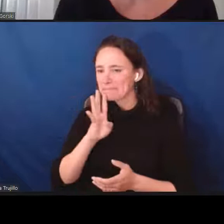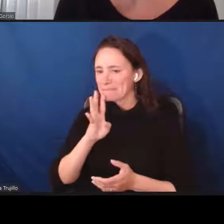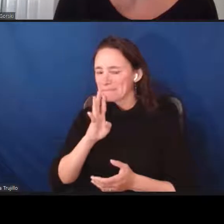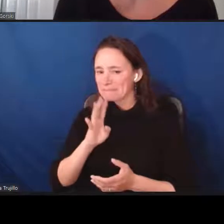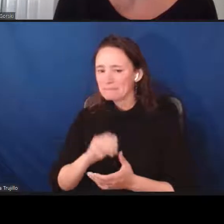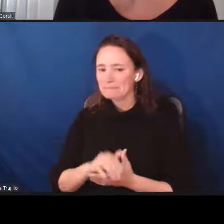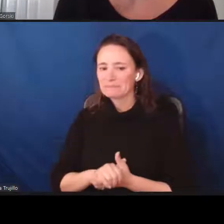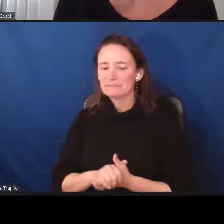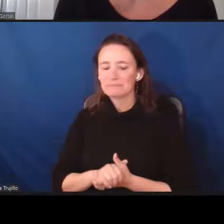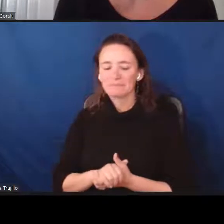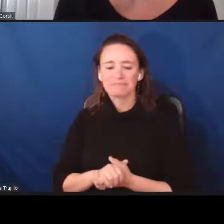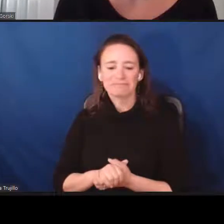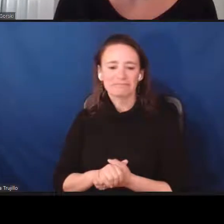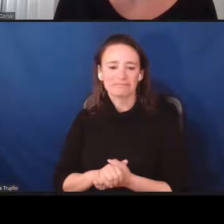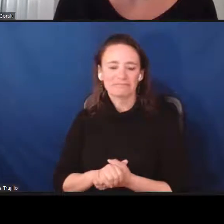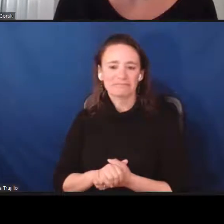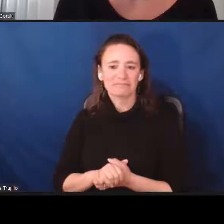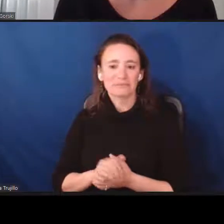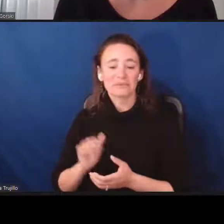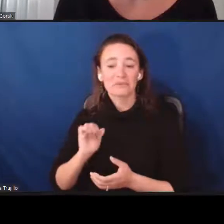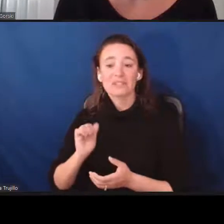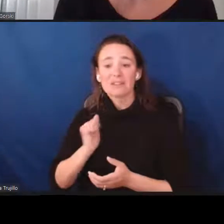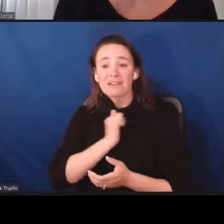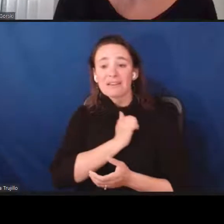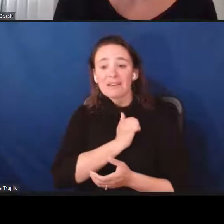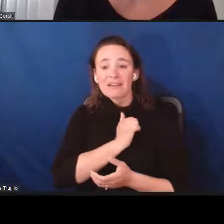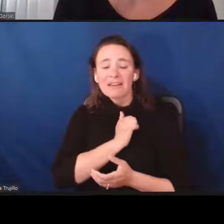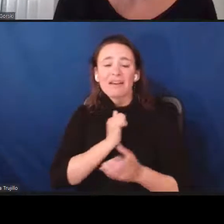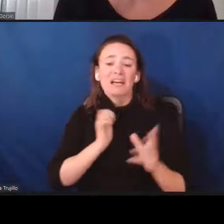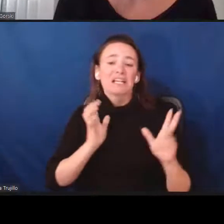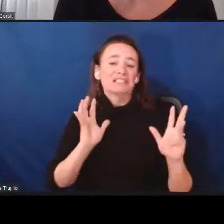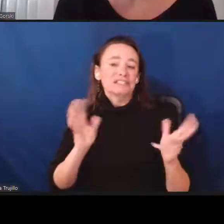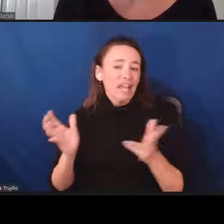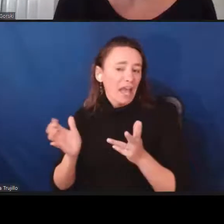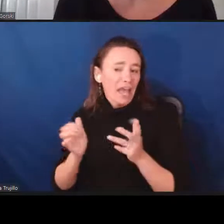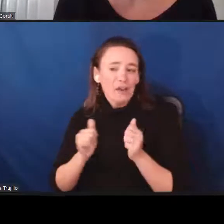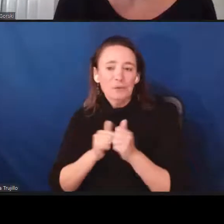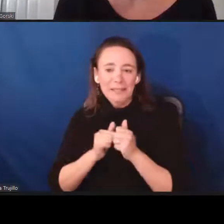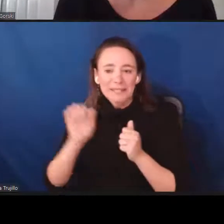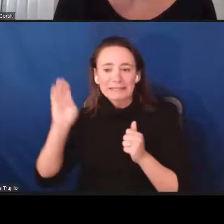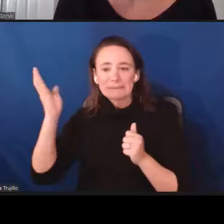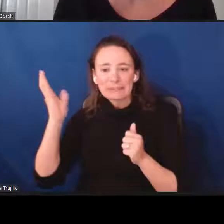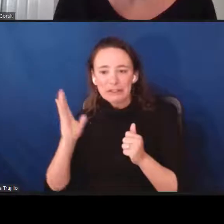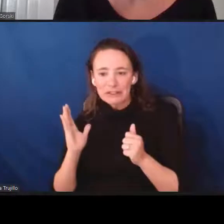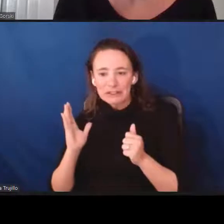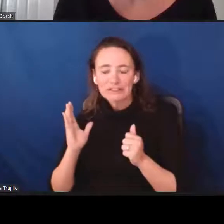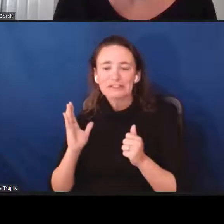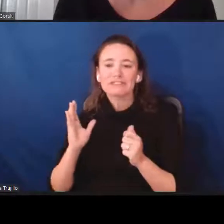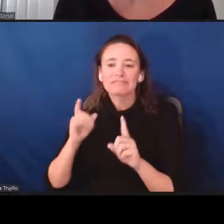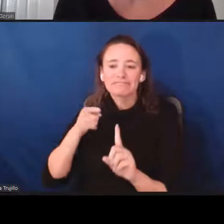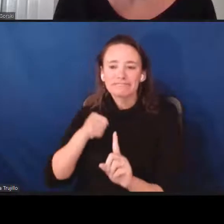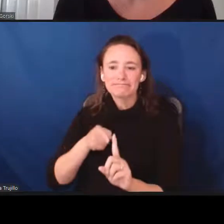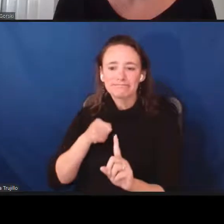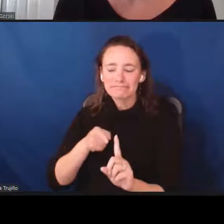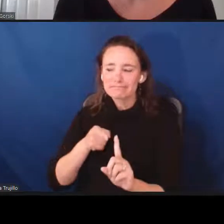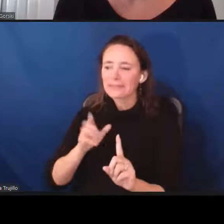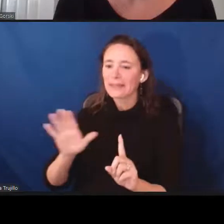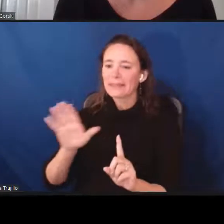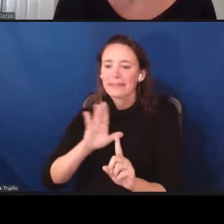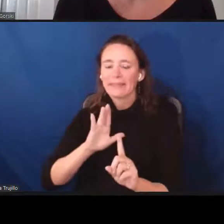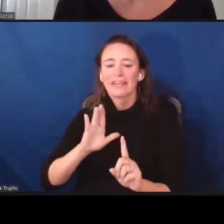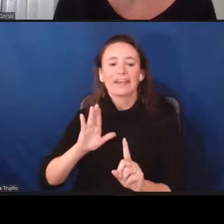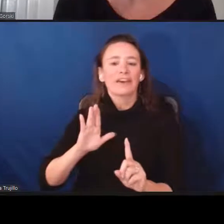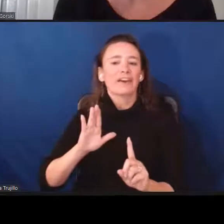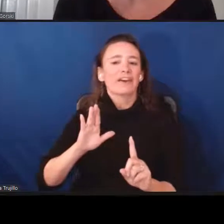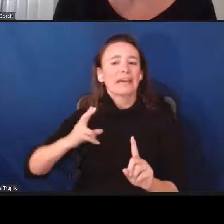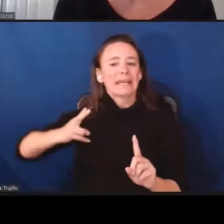We have been talking with everybody just kind of about their history with